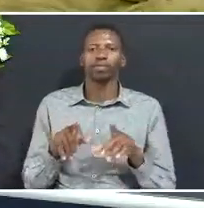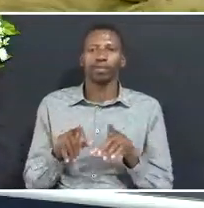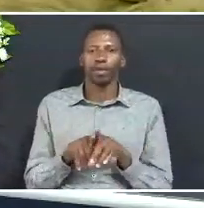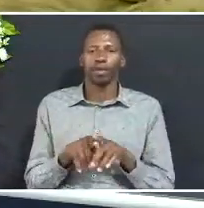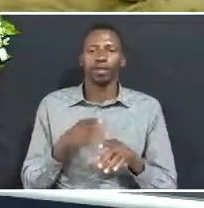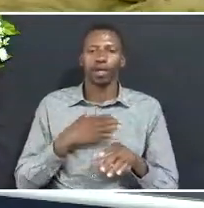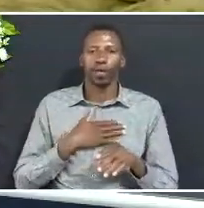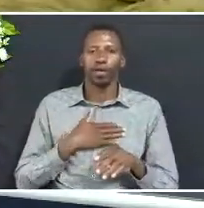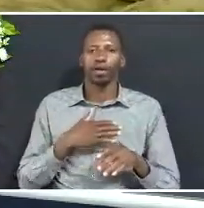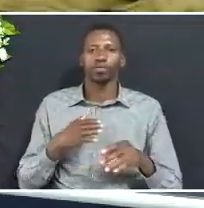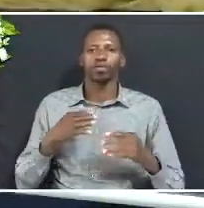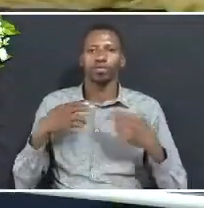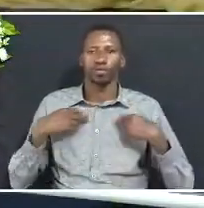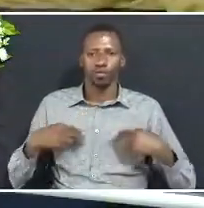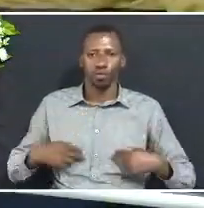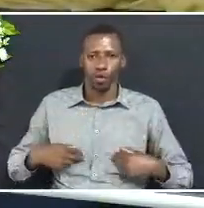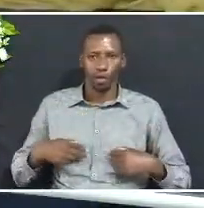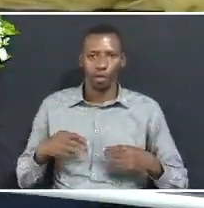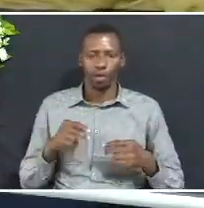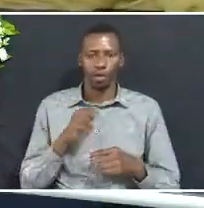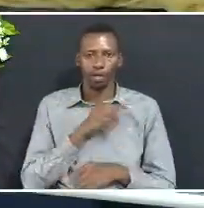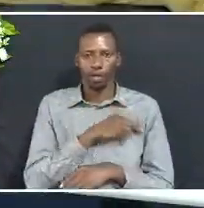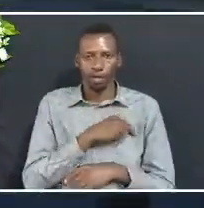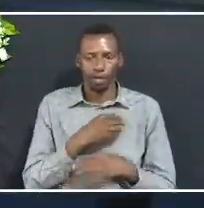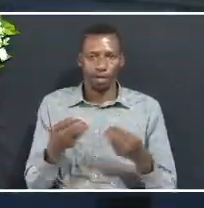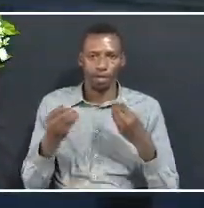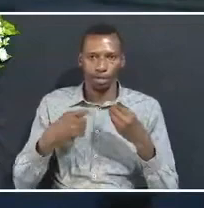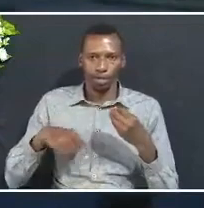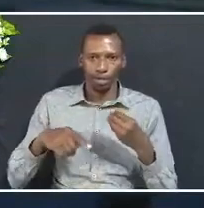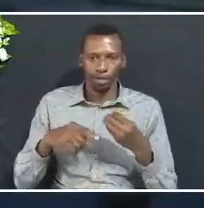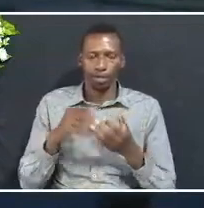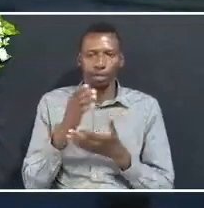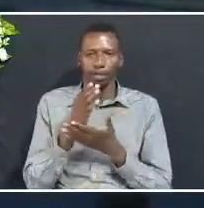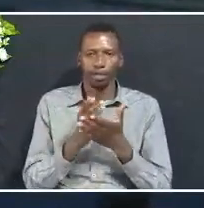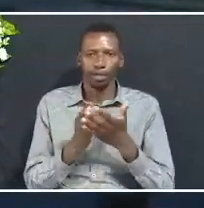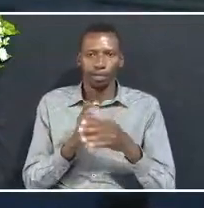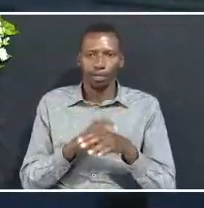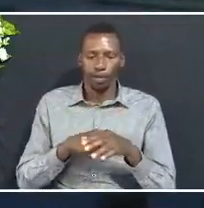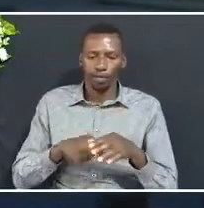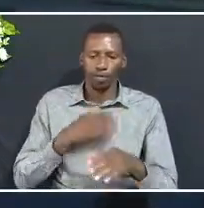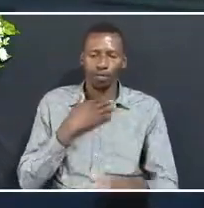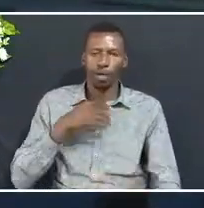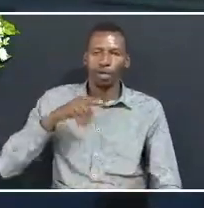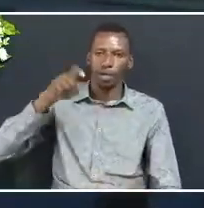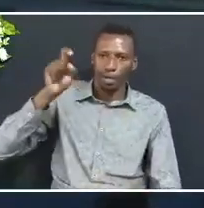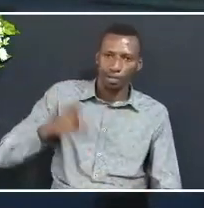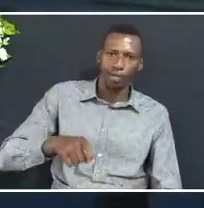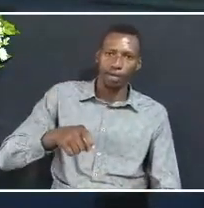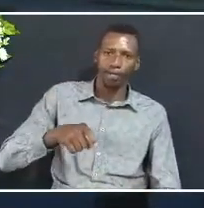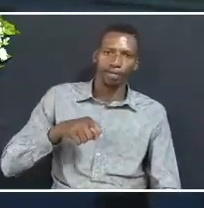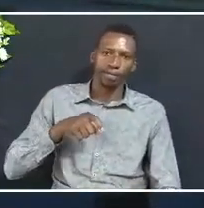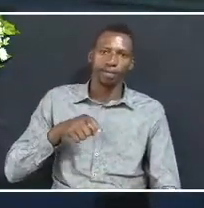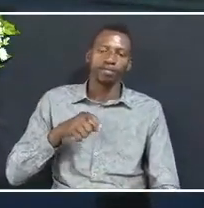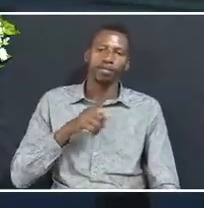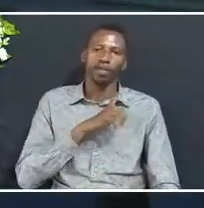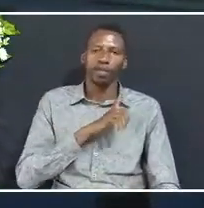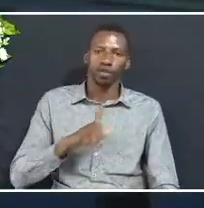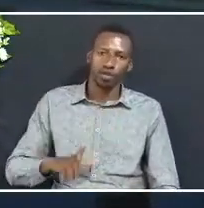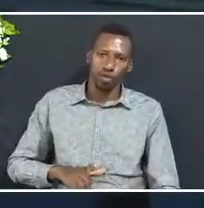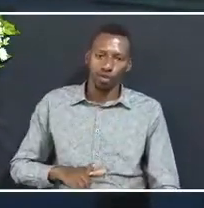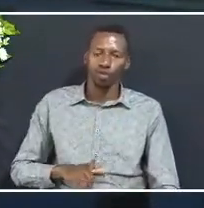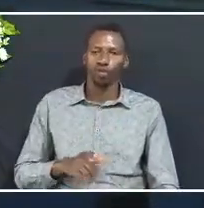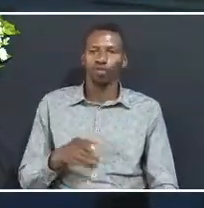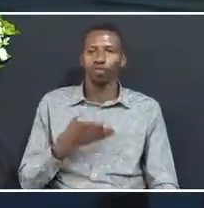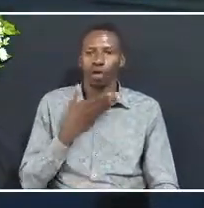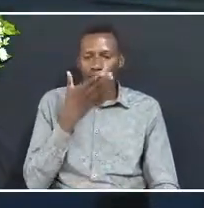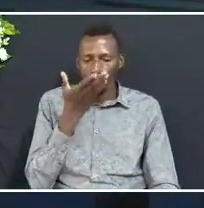nature teaches us and instructs us, sometimes we want to demand the Lord to answer our prayers there and